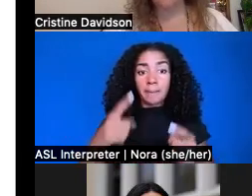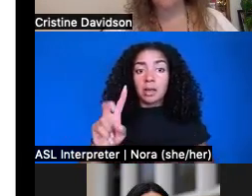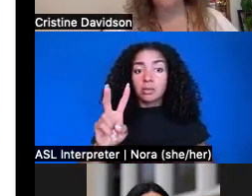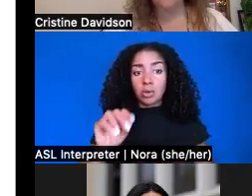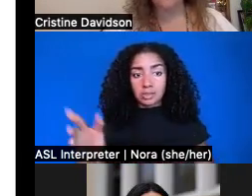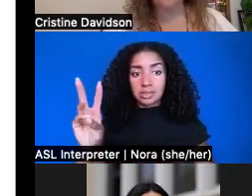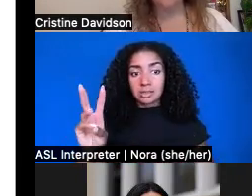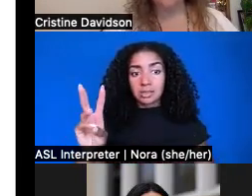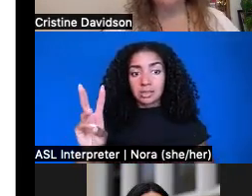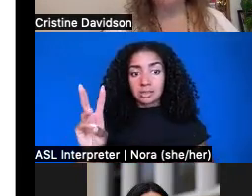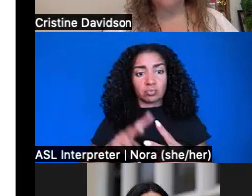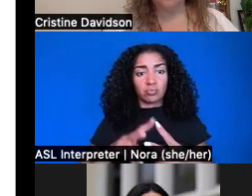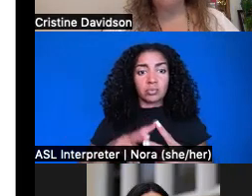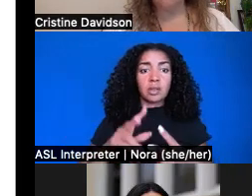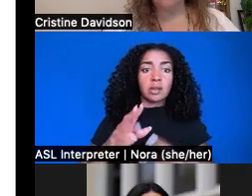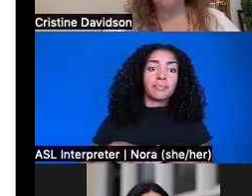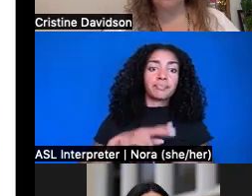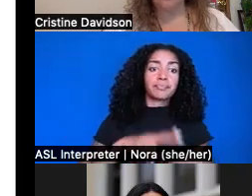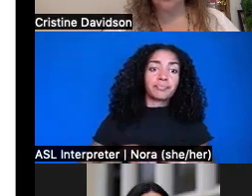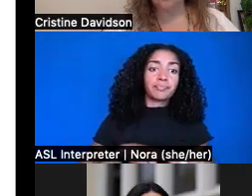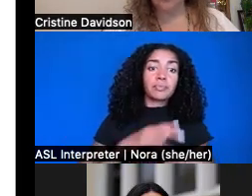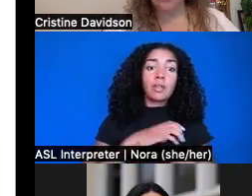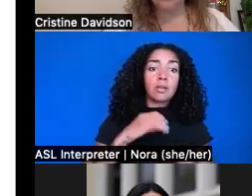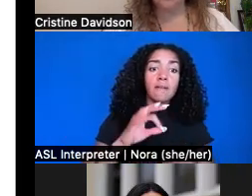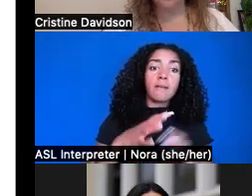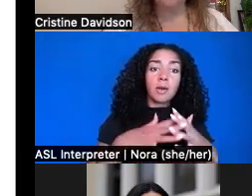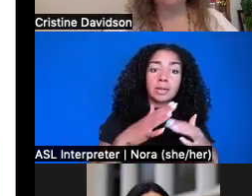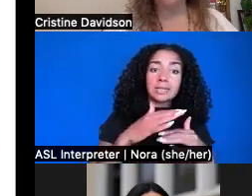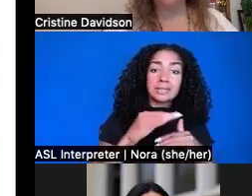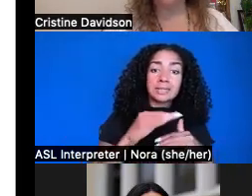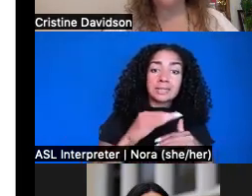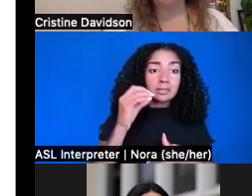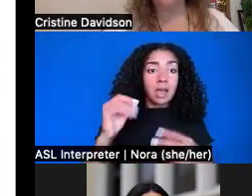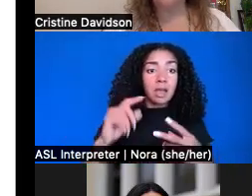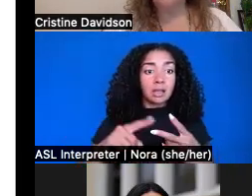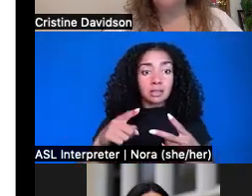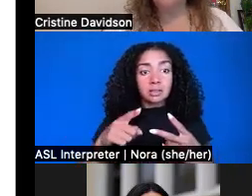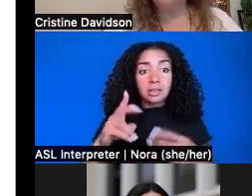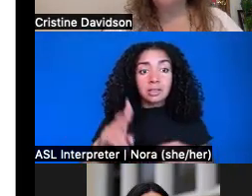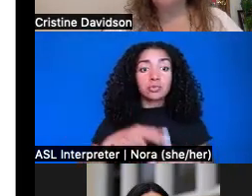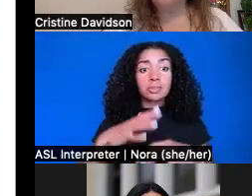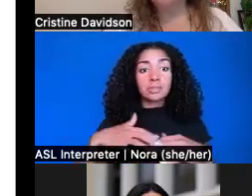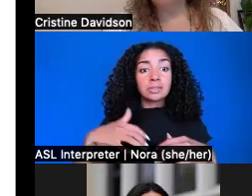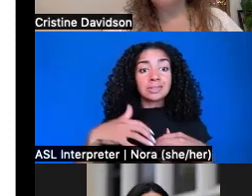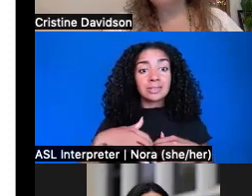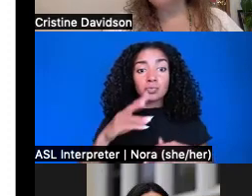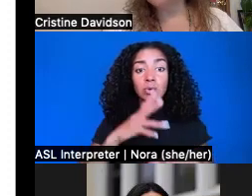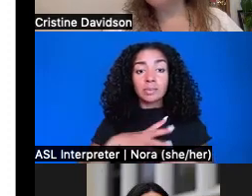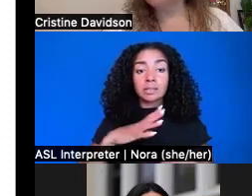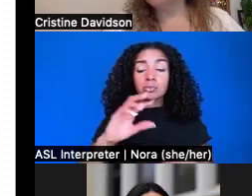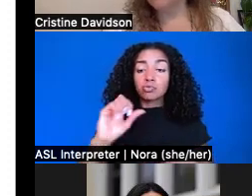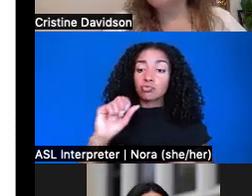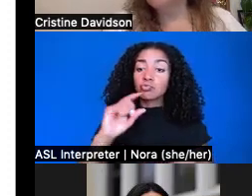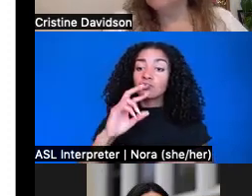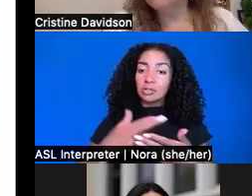Indigenous Women's Resource Center. If you're not familiar with those two organizations, if you Google them, You will, Mary